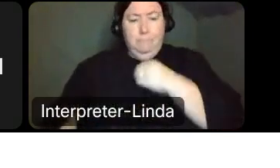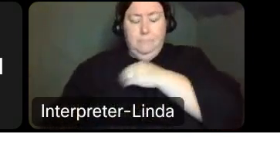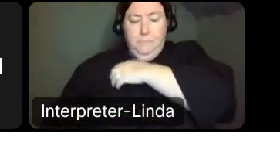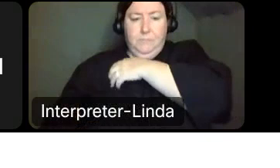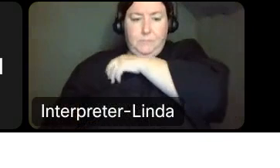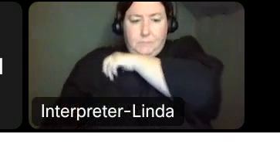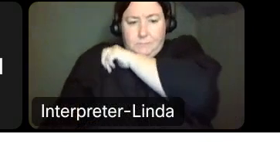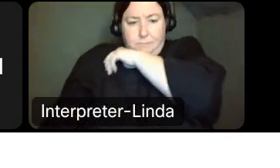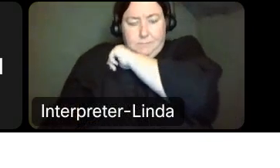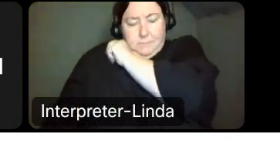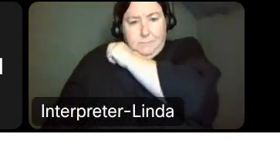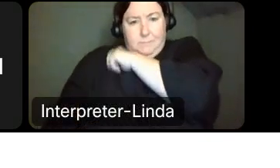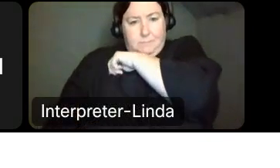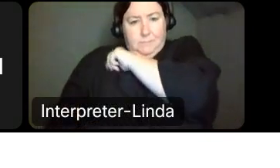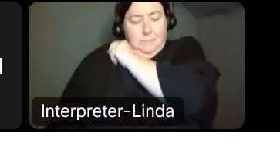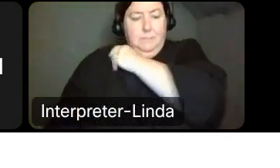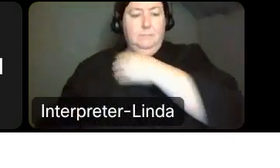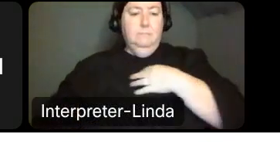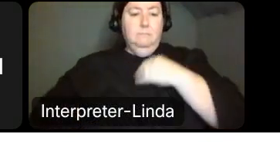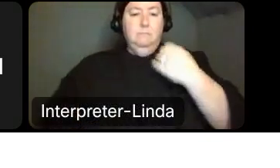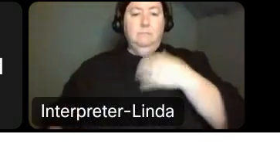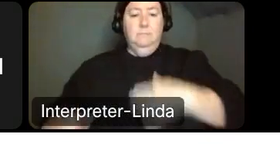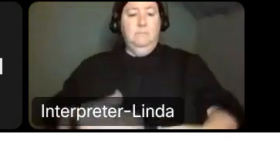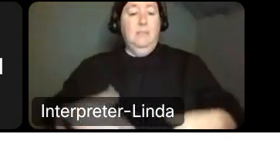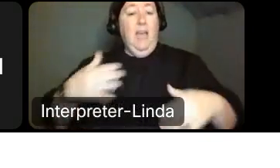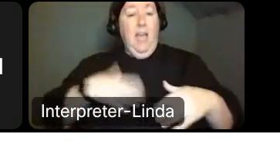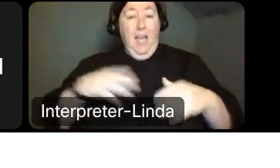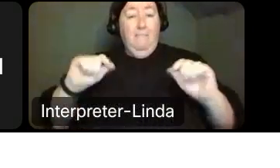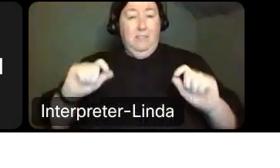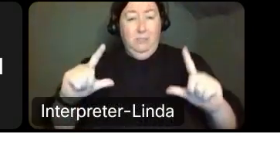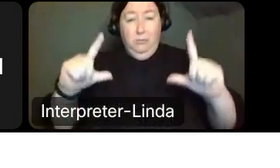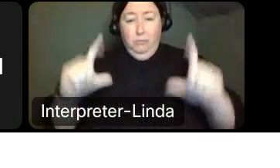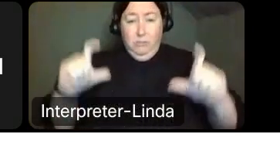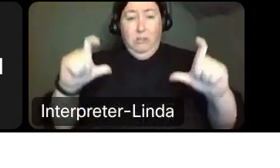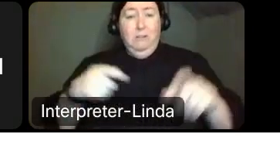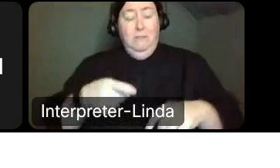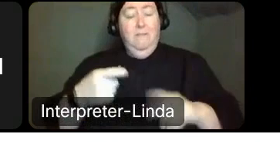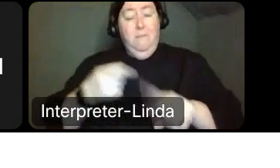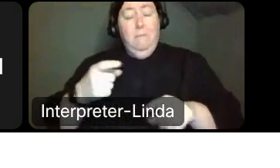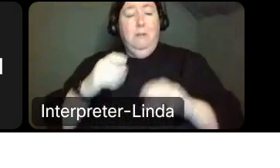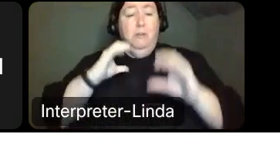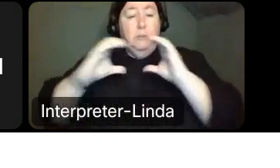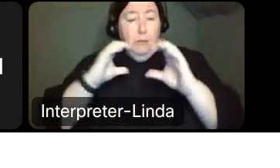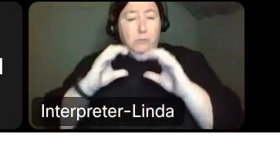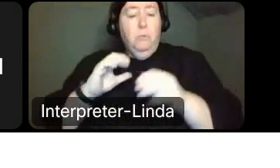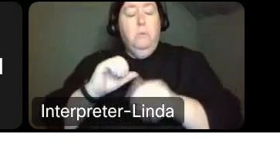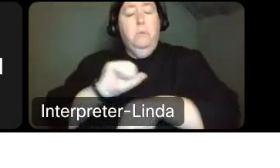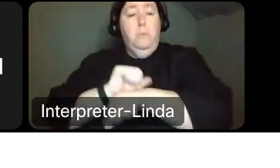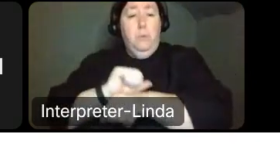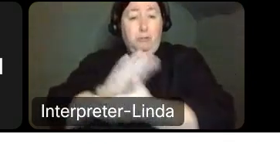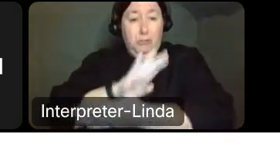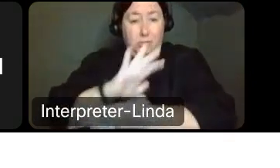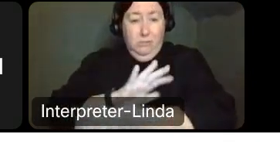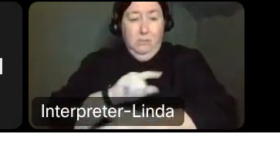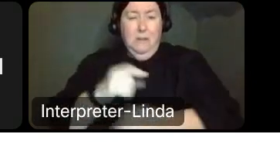So I have some screenshots from a physical form of the communication plan worksheet here, but this is all to show that many of our